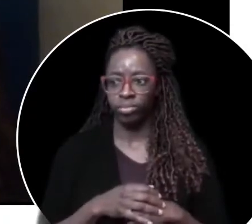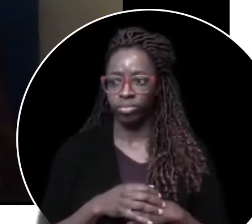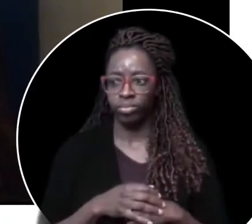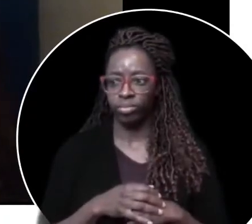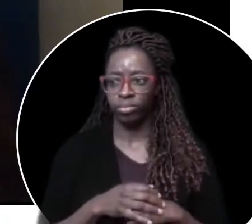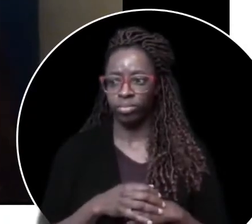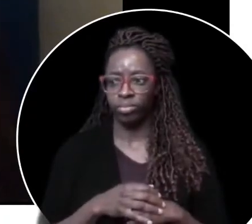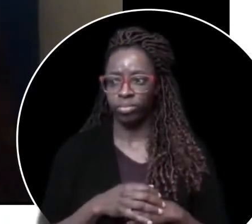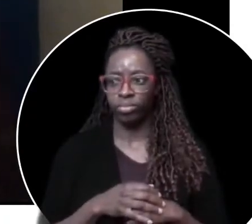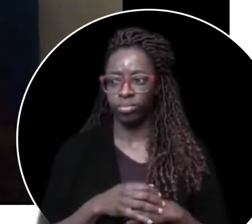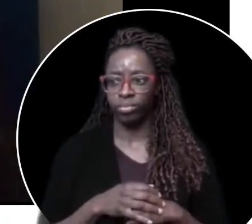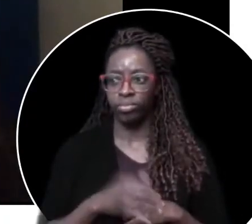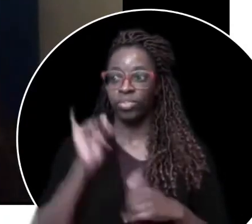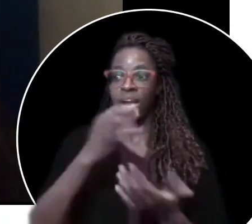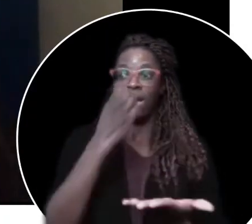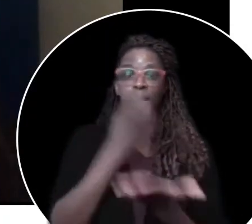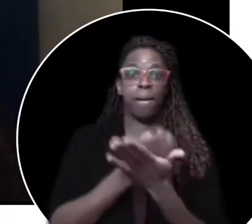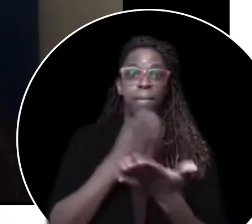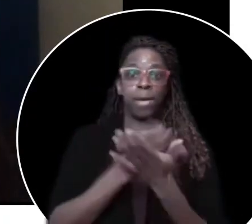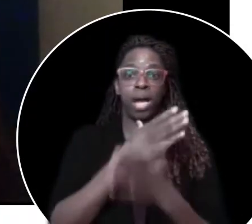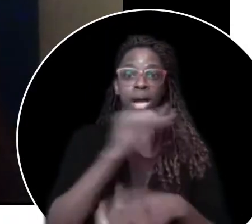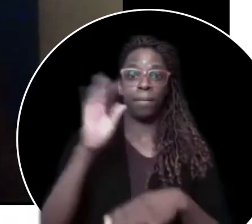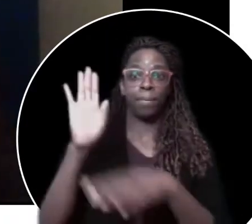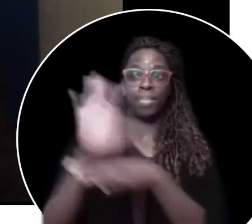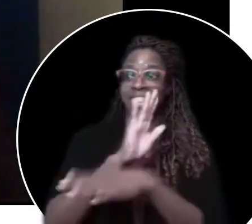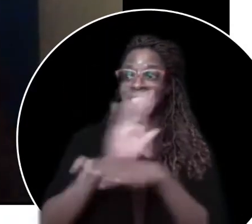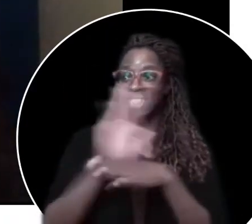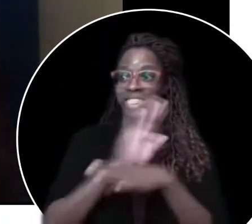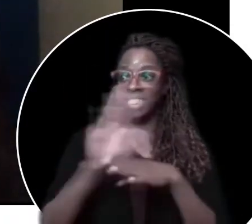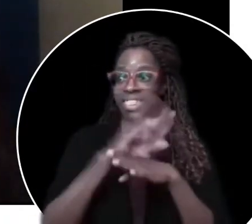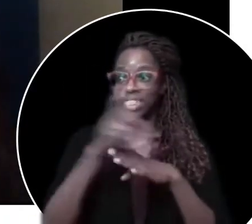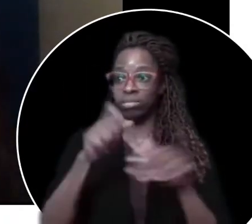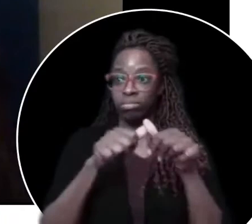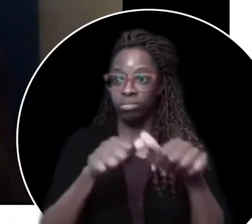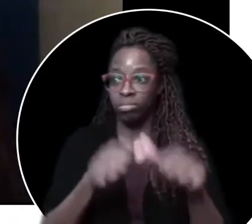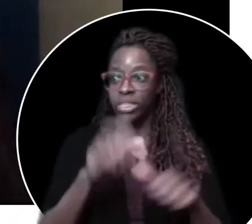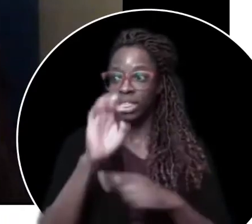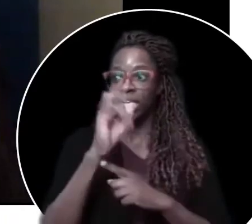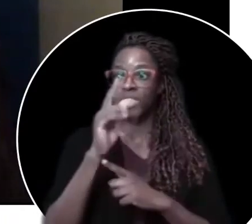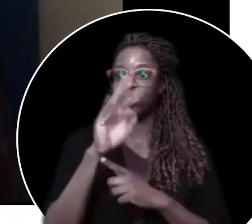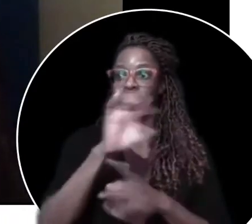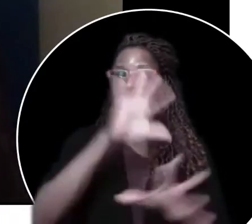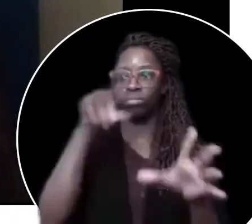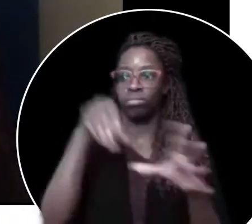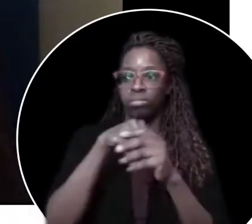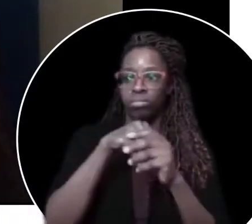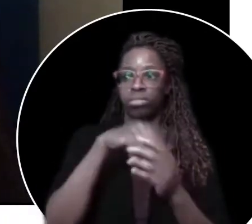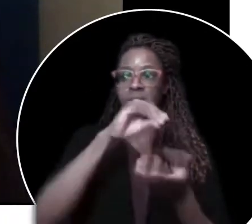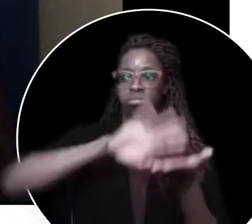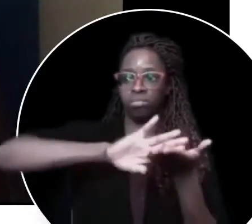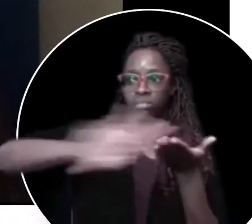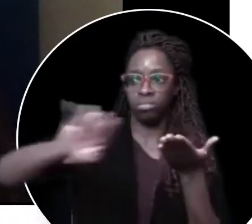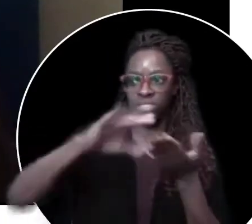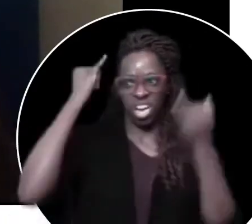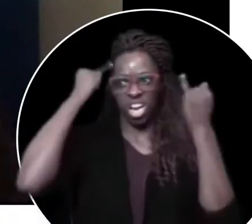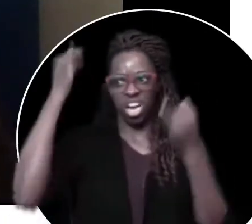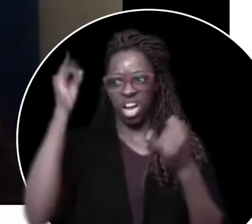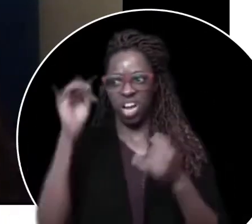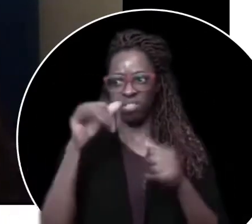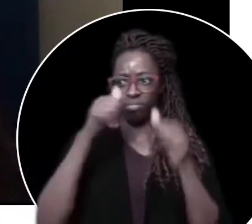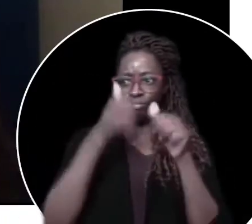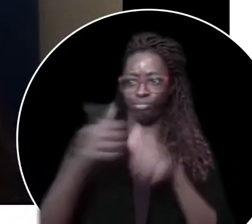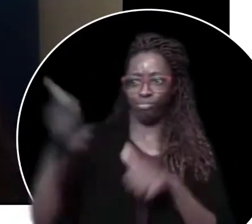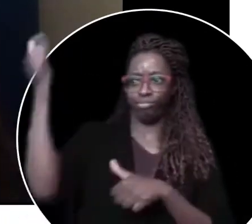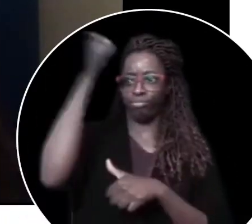colonial legacies of white supremacy. Knowledge as imagined by the university is measured by its proximity